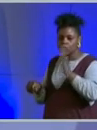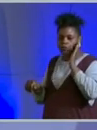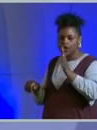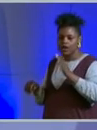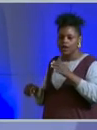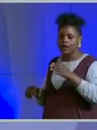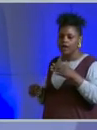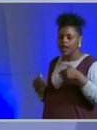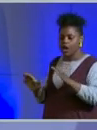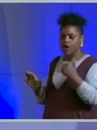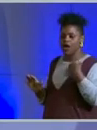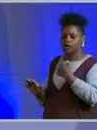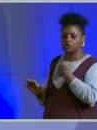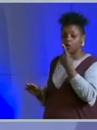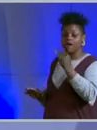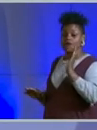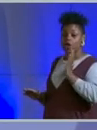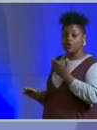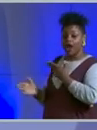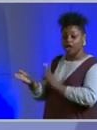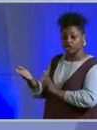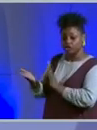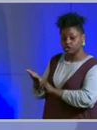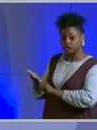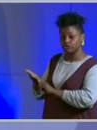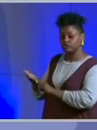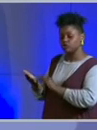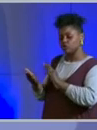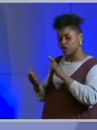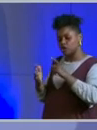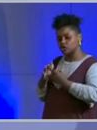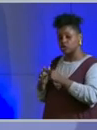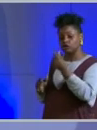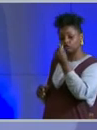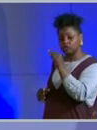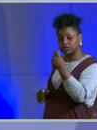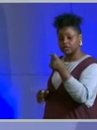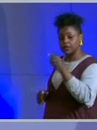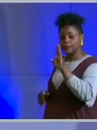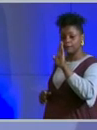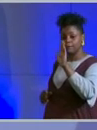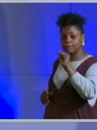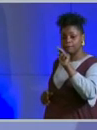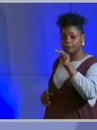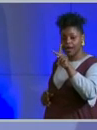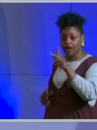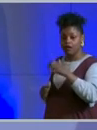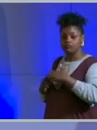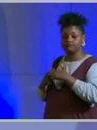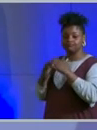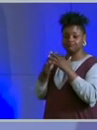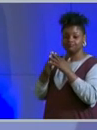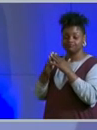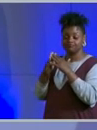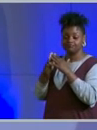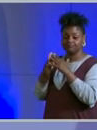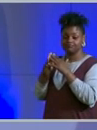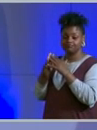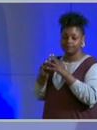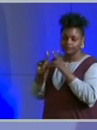our signature green initiatives, the Green Bank, off the ground, and moves us closer to reaching